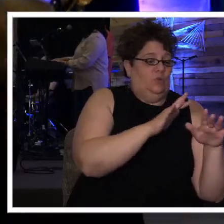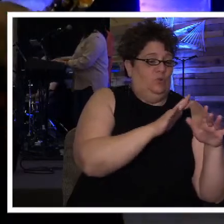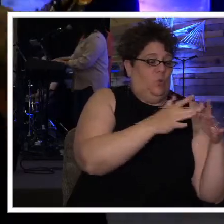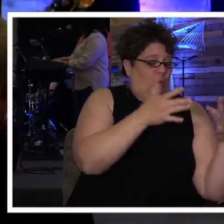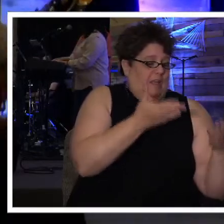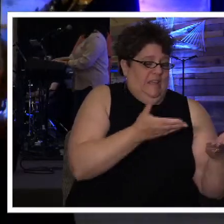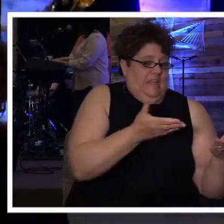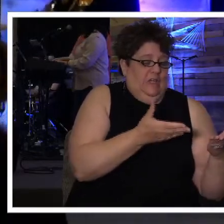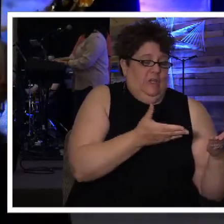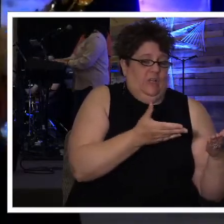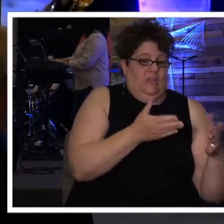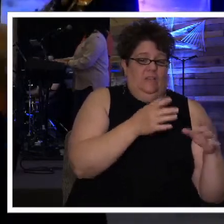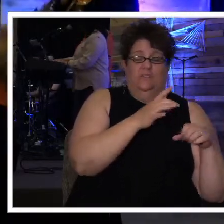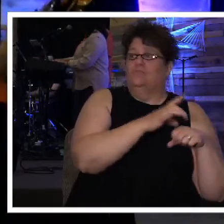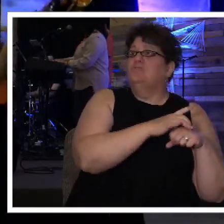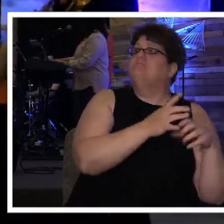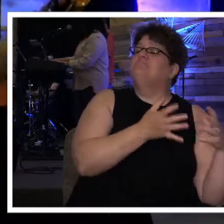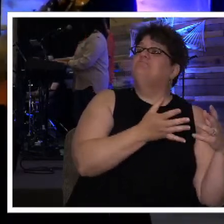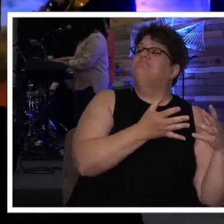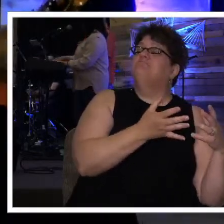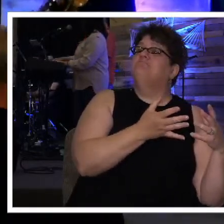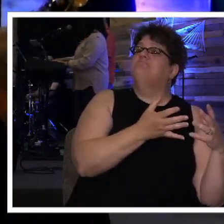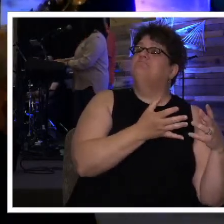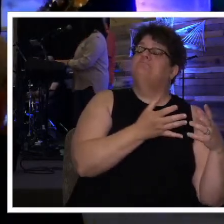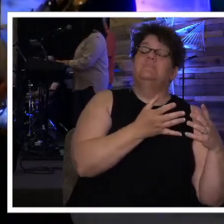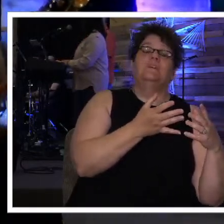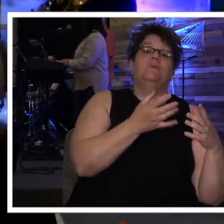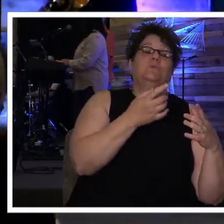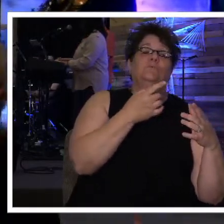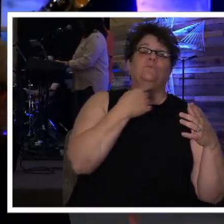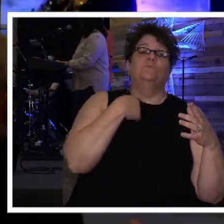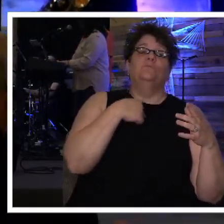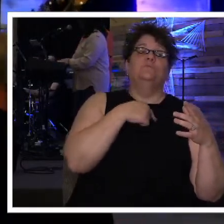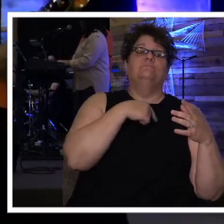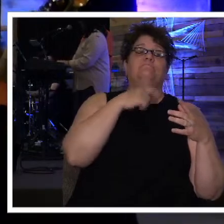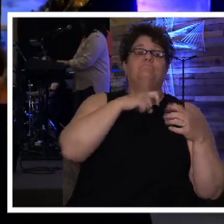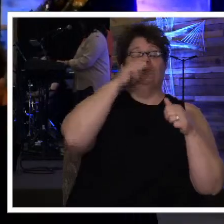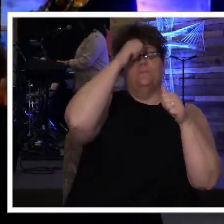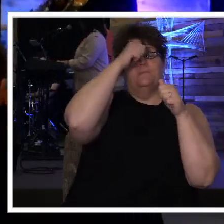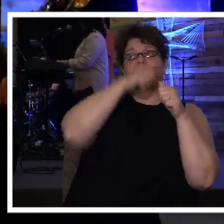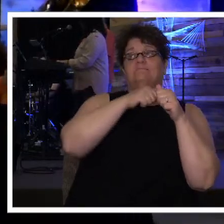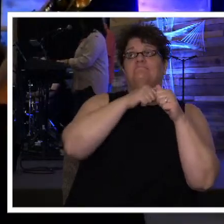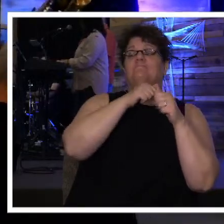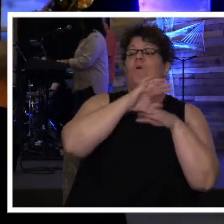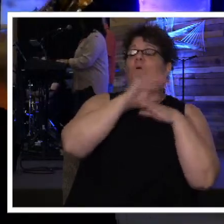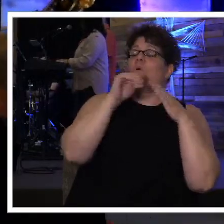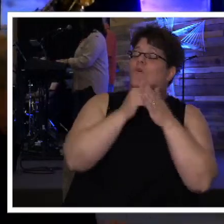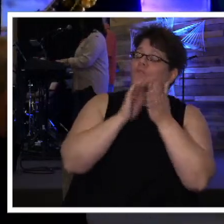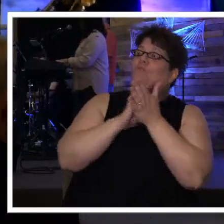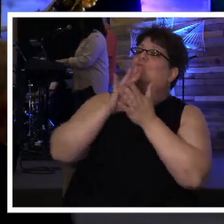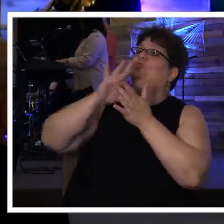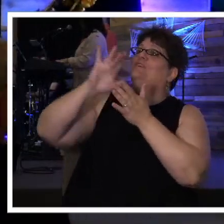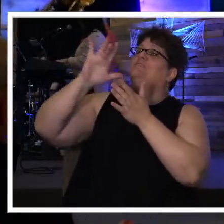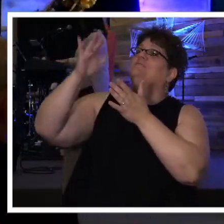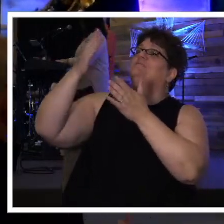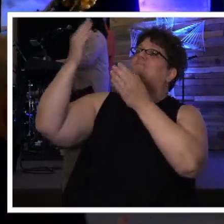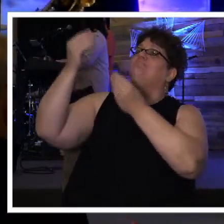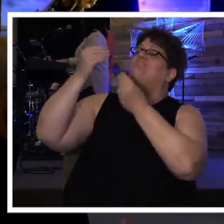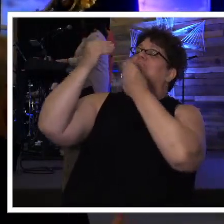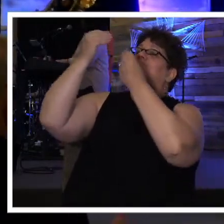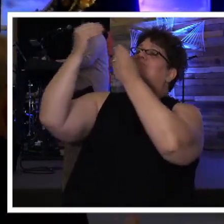honor that does not belong to them, but only to you, O God. And so I pray, Father, that, Lord, we would turn away from